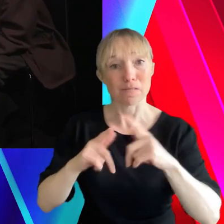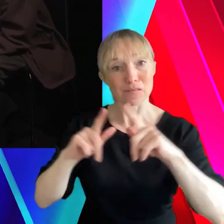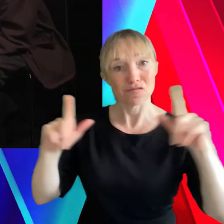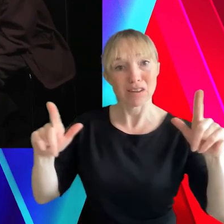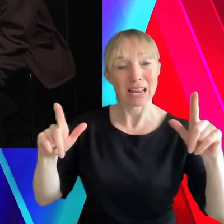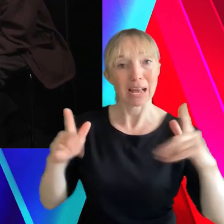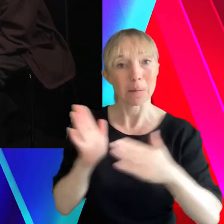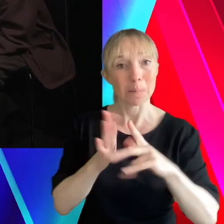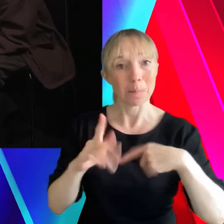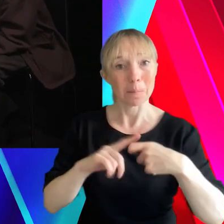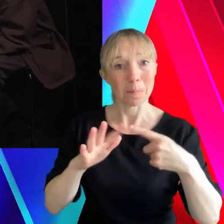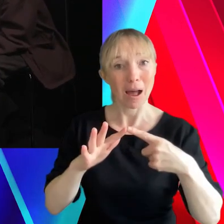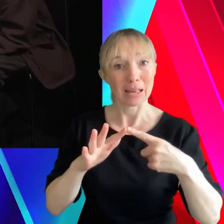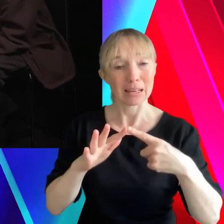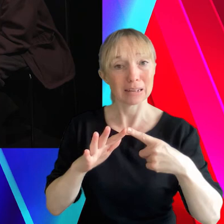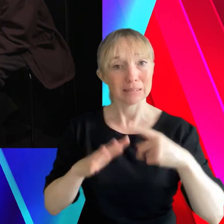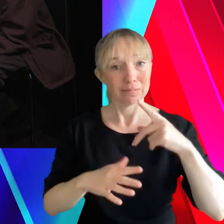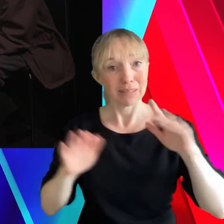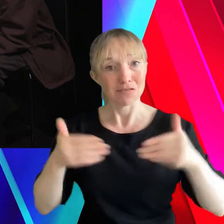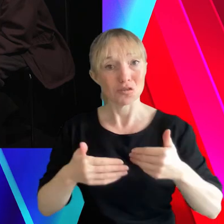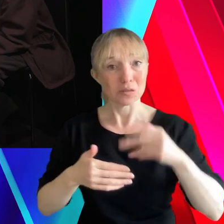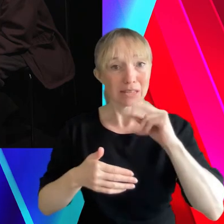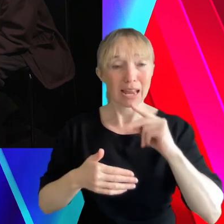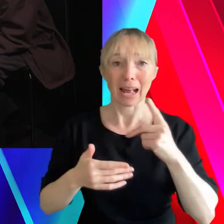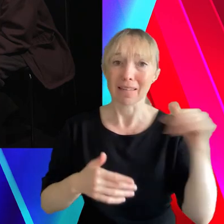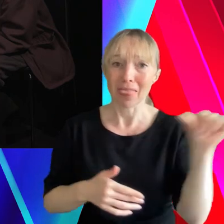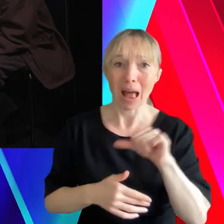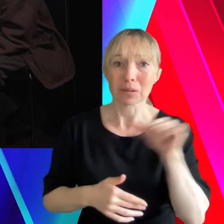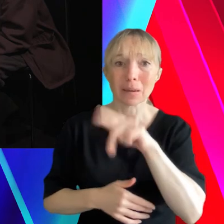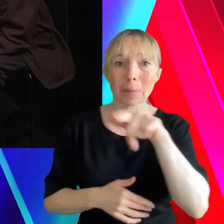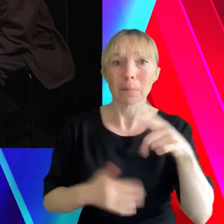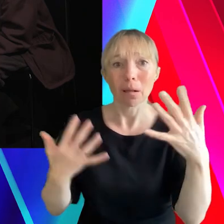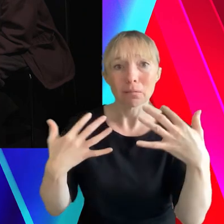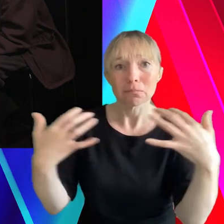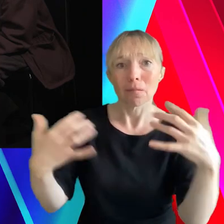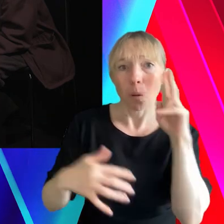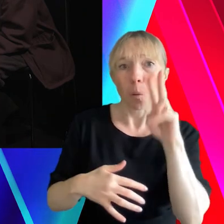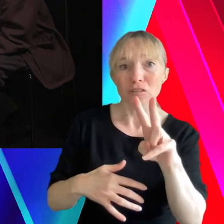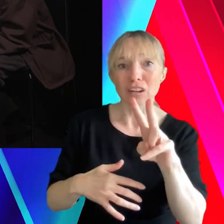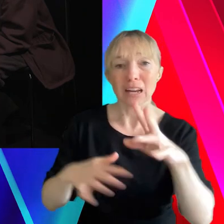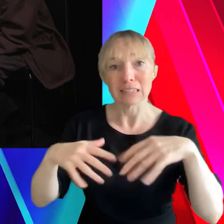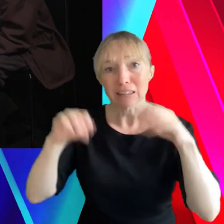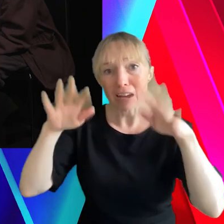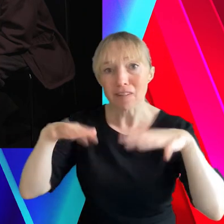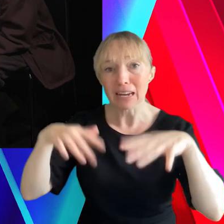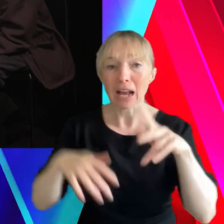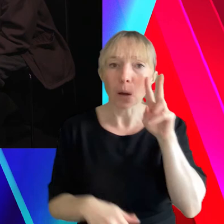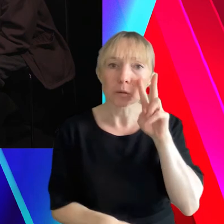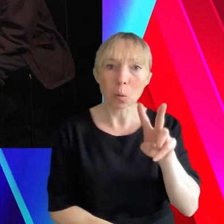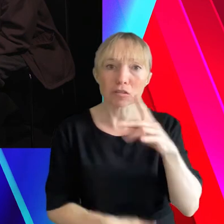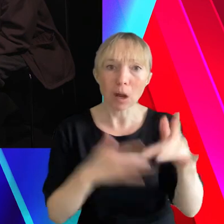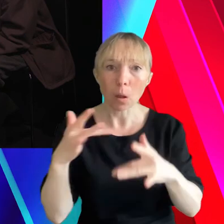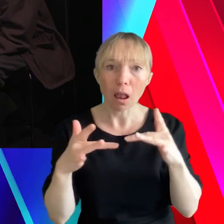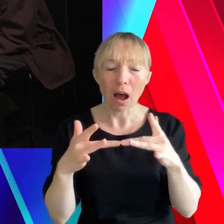of people watching the film outside, and then it started raining. And I was just following it on the clips that they would send me online, and I